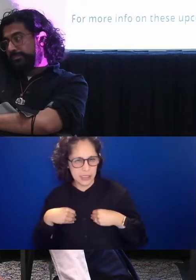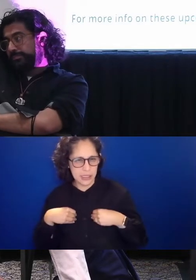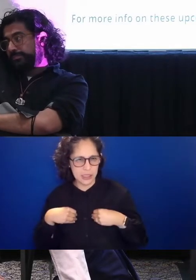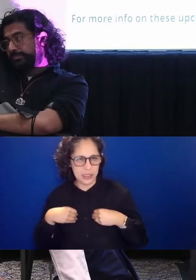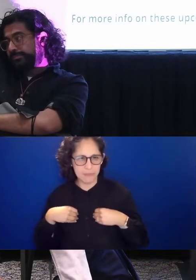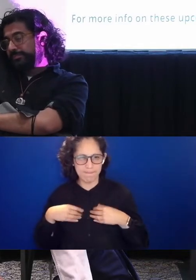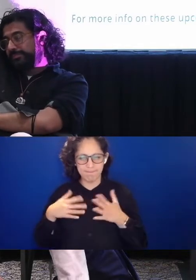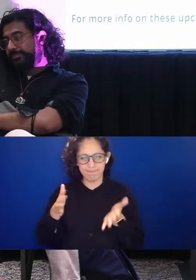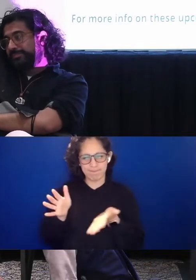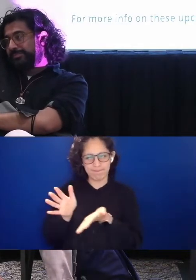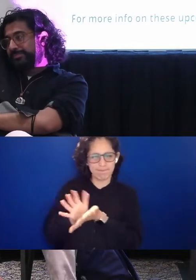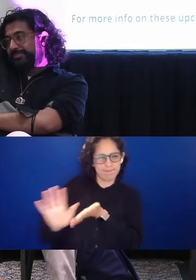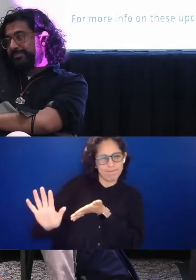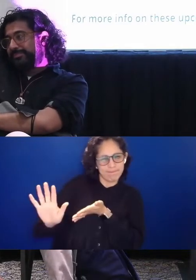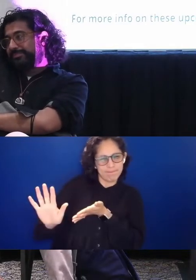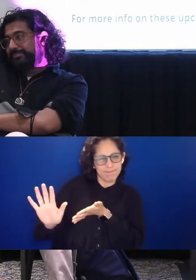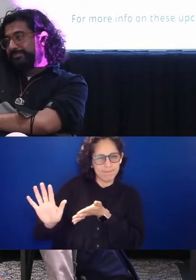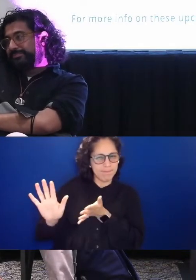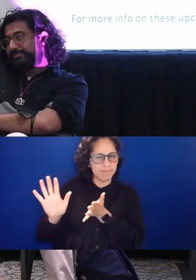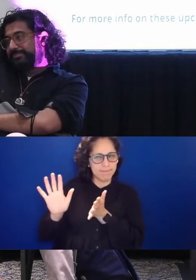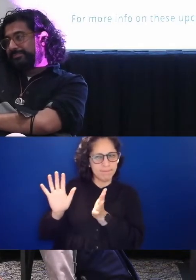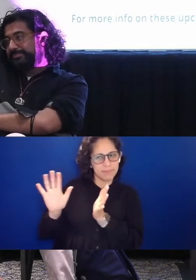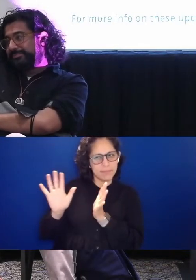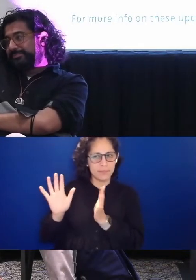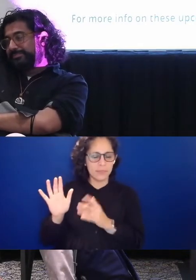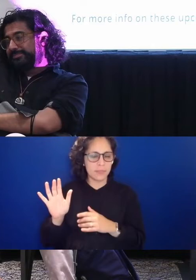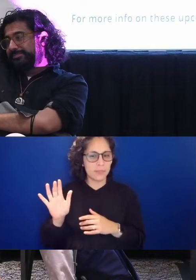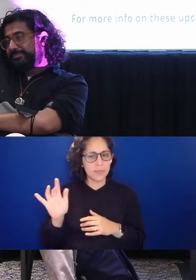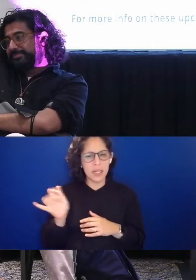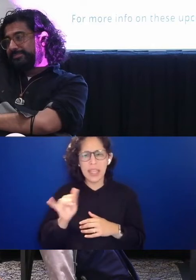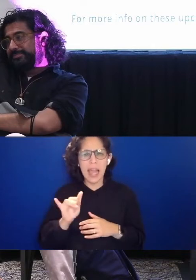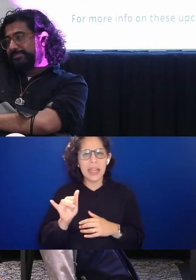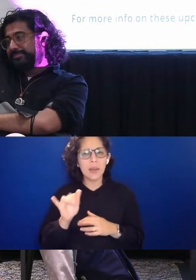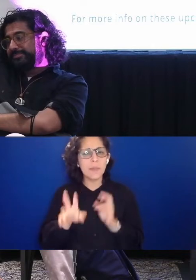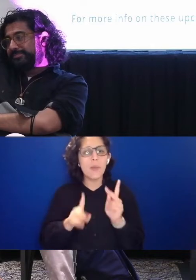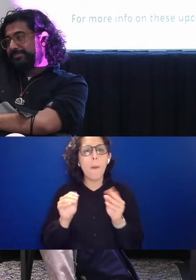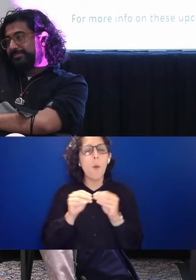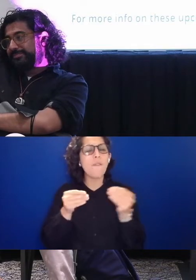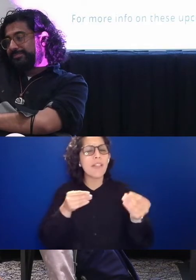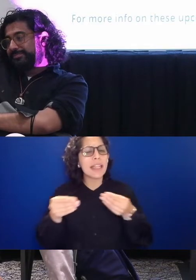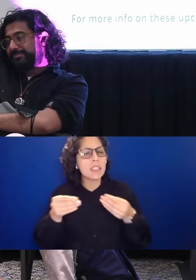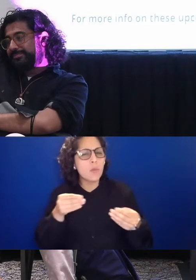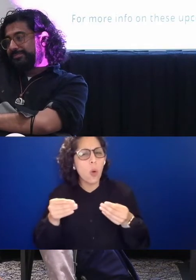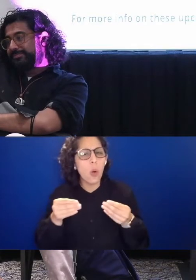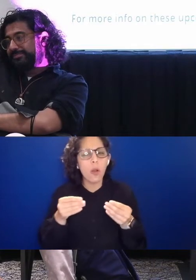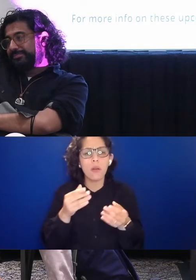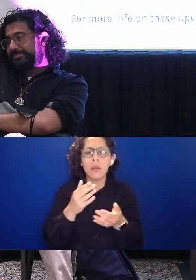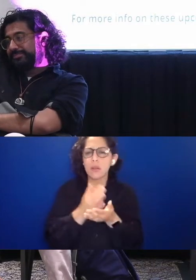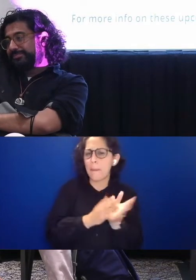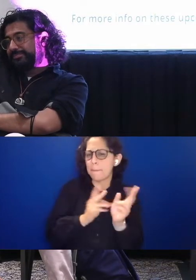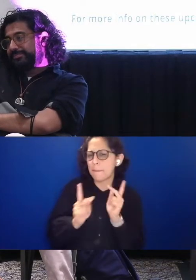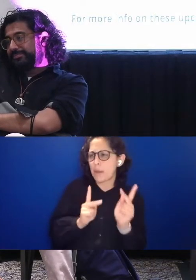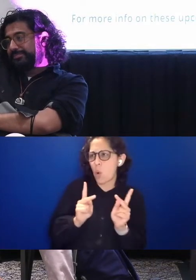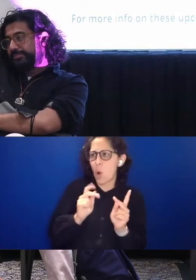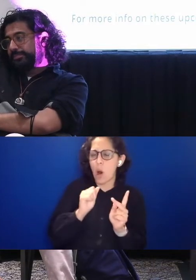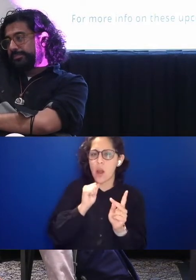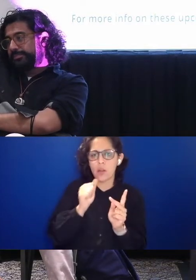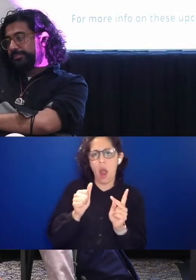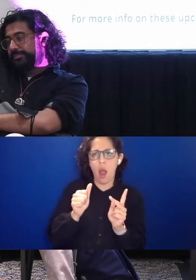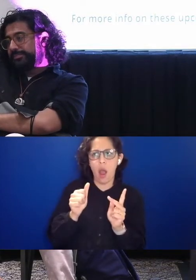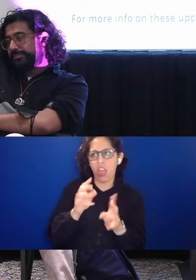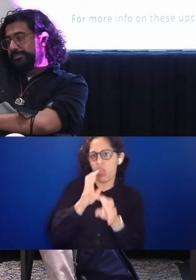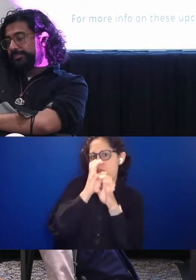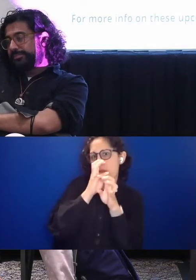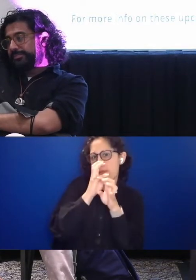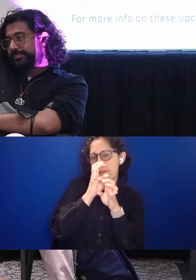like if everybody's letting go, nobody's holding it, I think is one of the things that I'm learning. And so if I'm holding it tightly and saying like, I have it